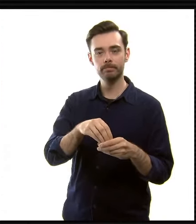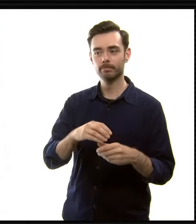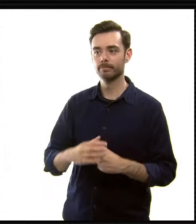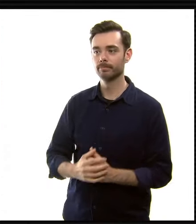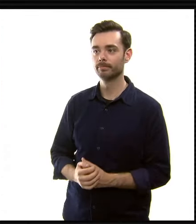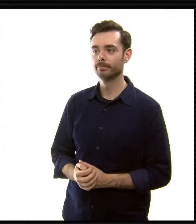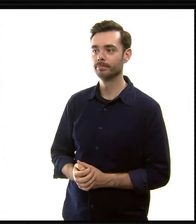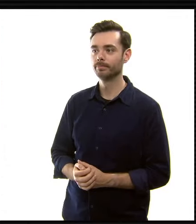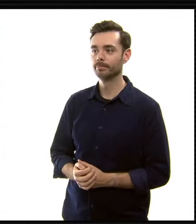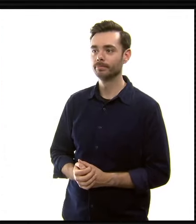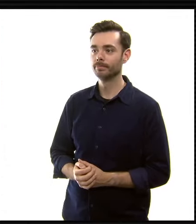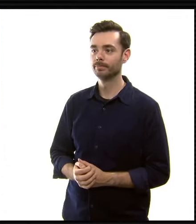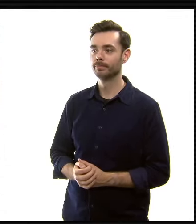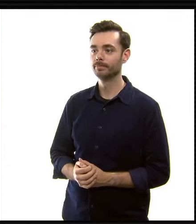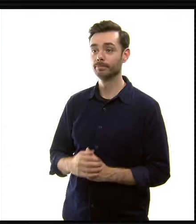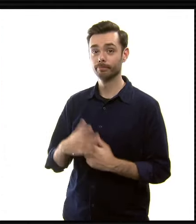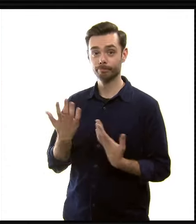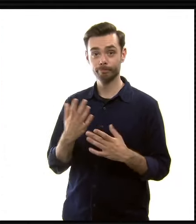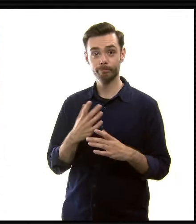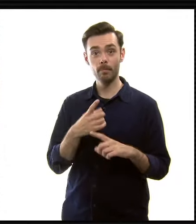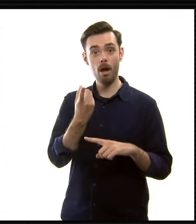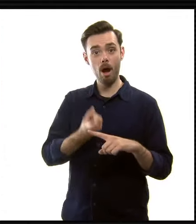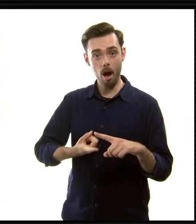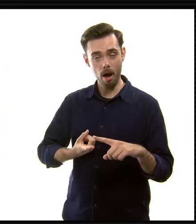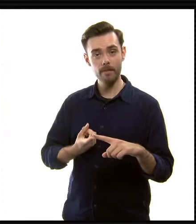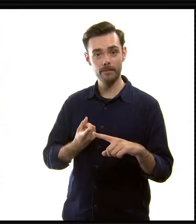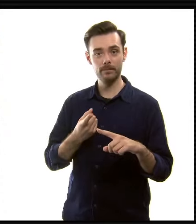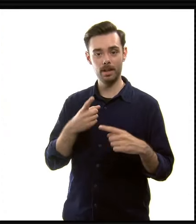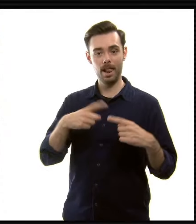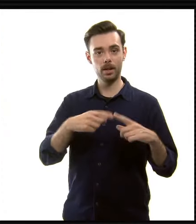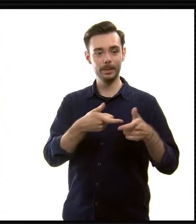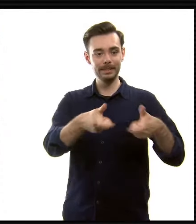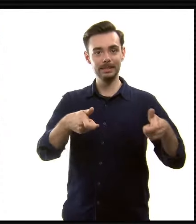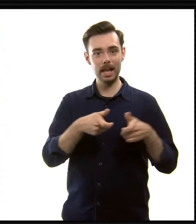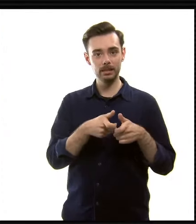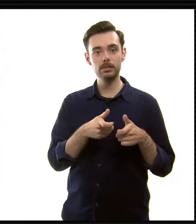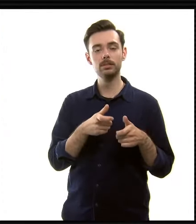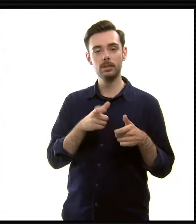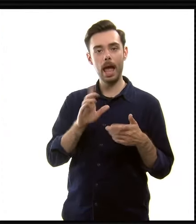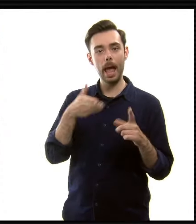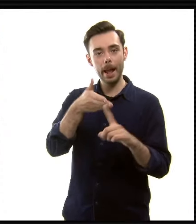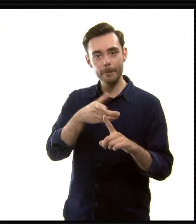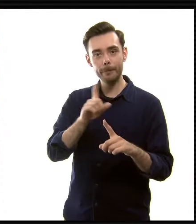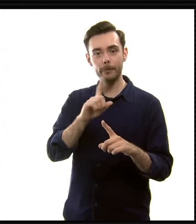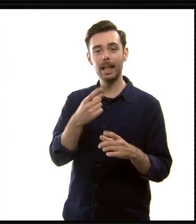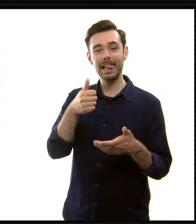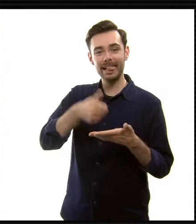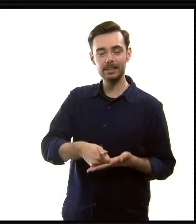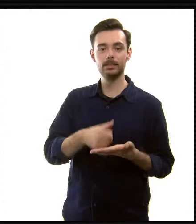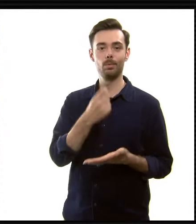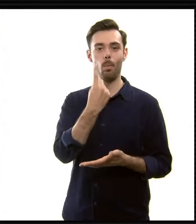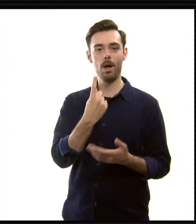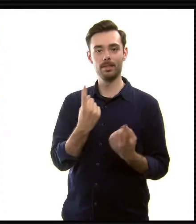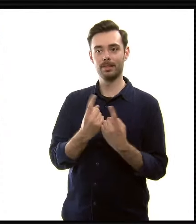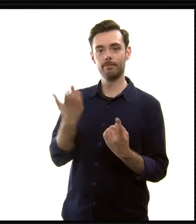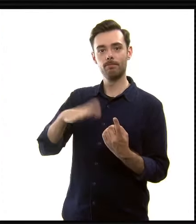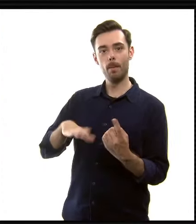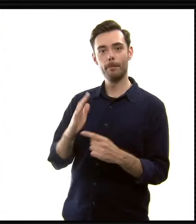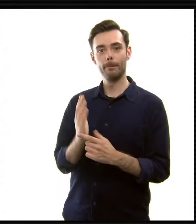of all LEGO sets are now designed to include at least one element derived from plants. Now, this truly is